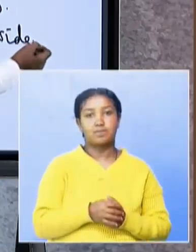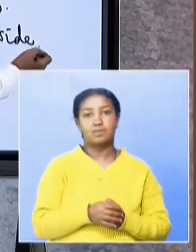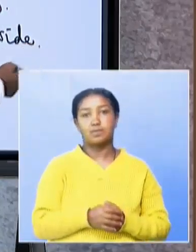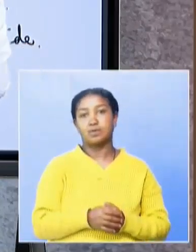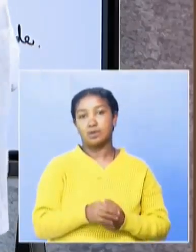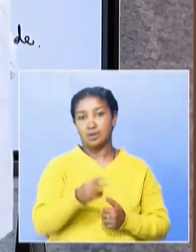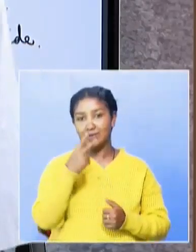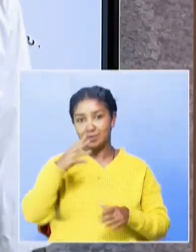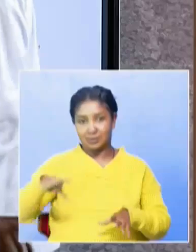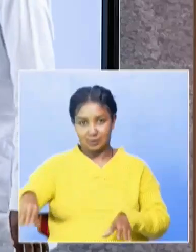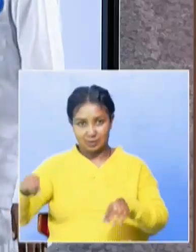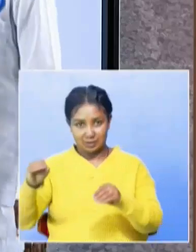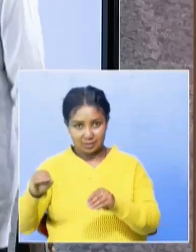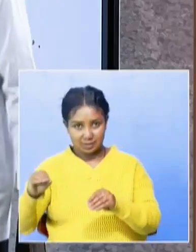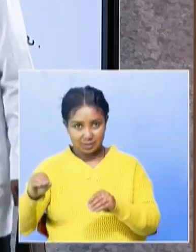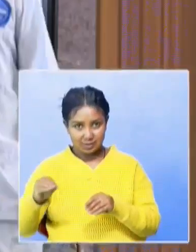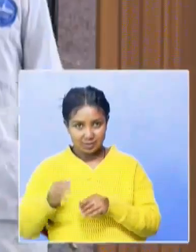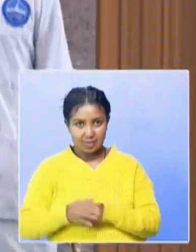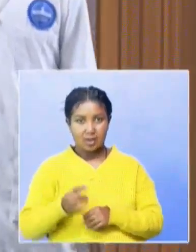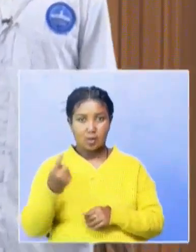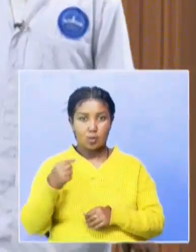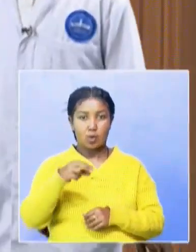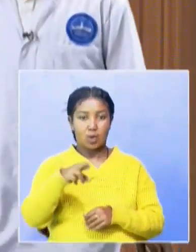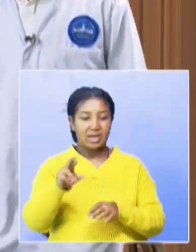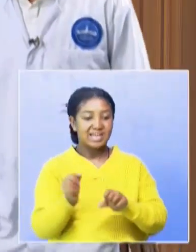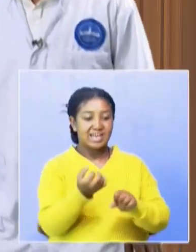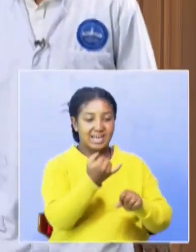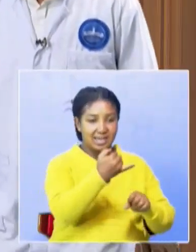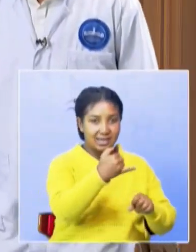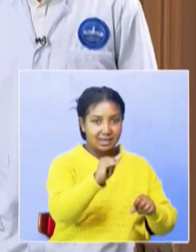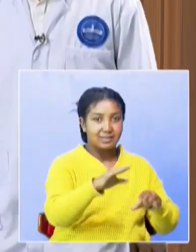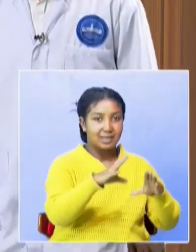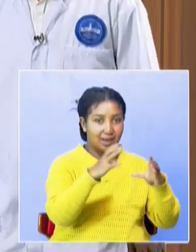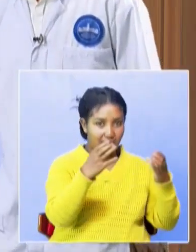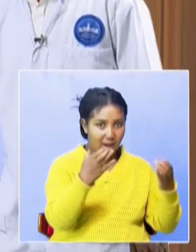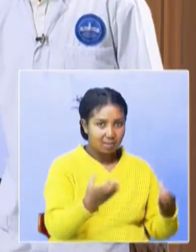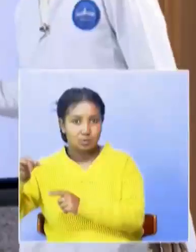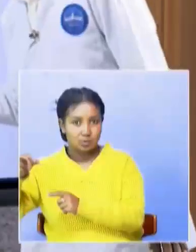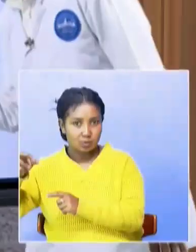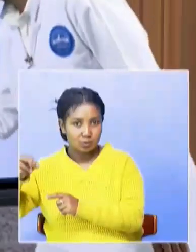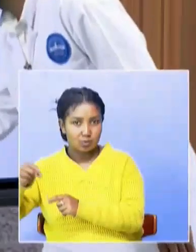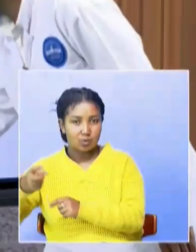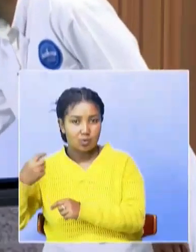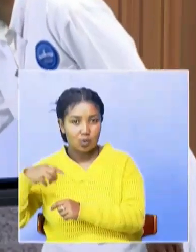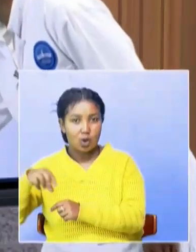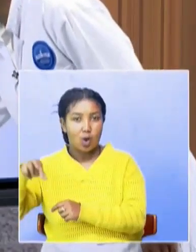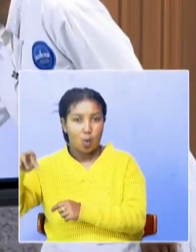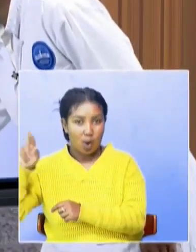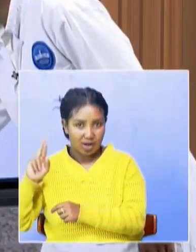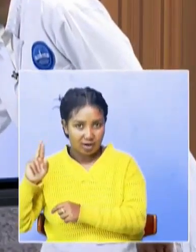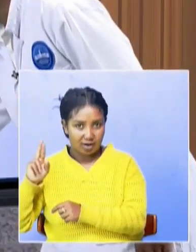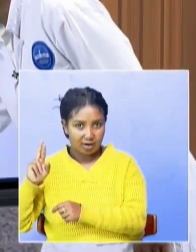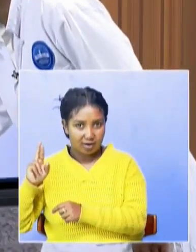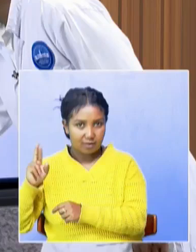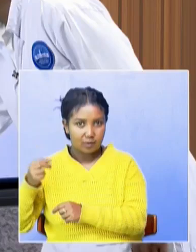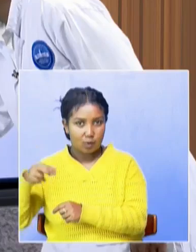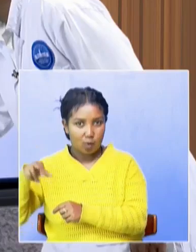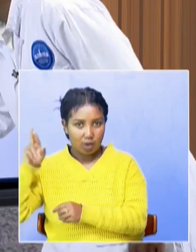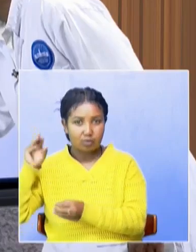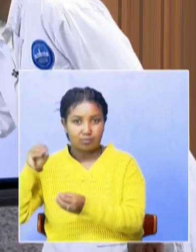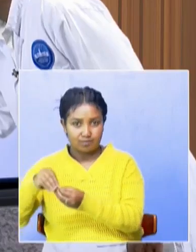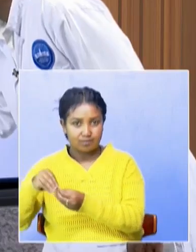Come on, student, here. We were cleaning the class while our friends were should be added